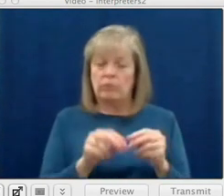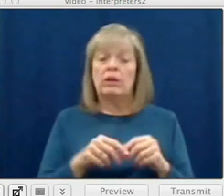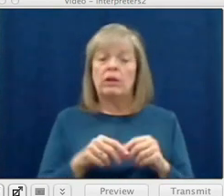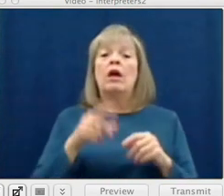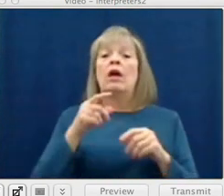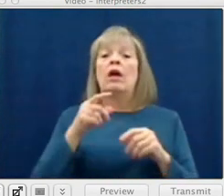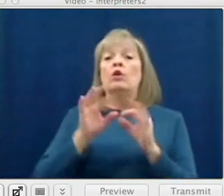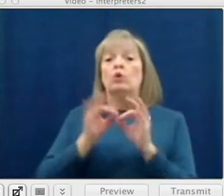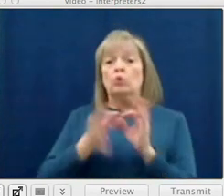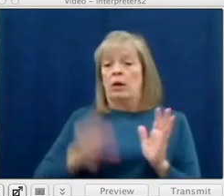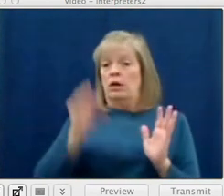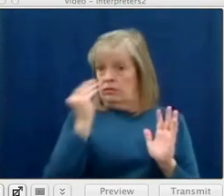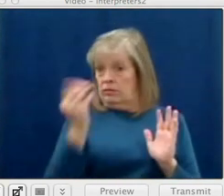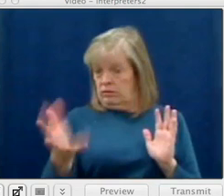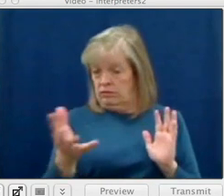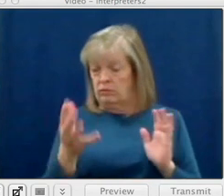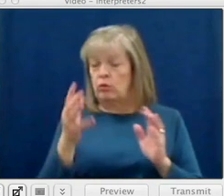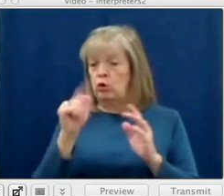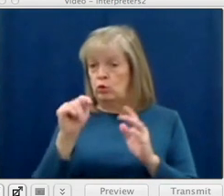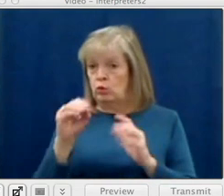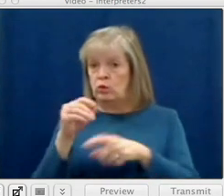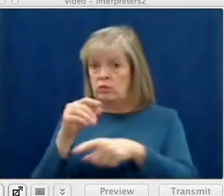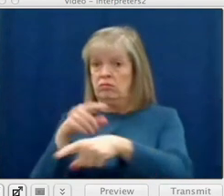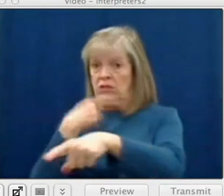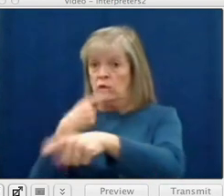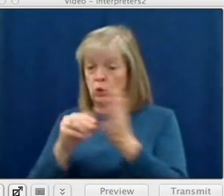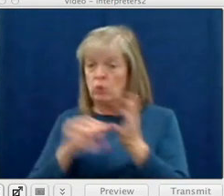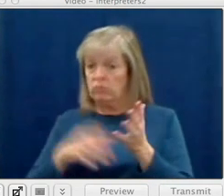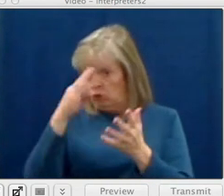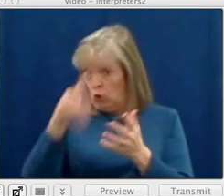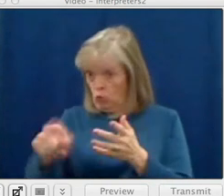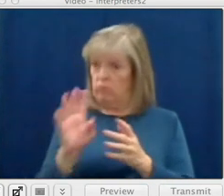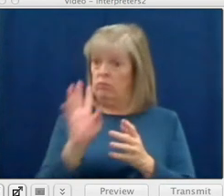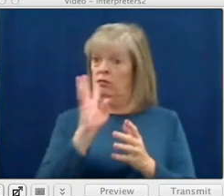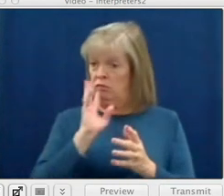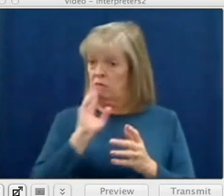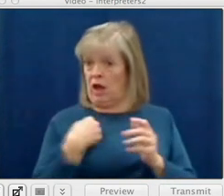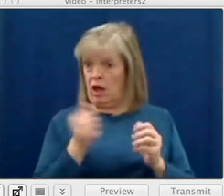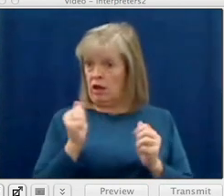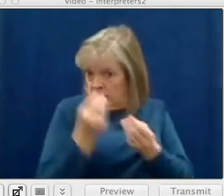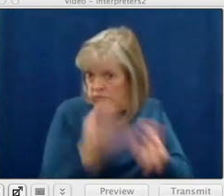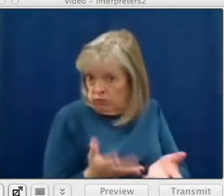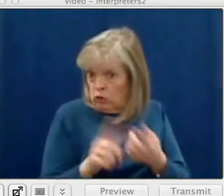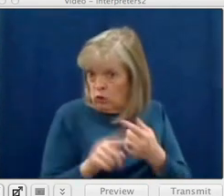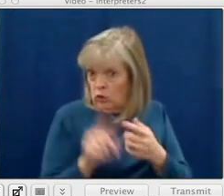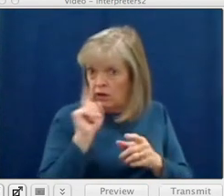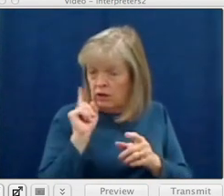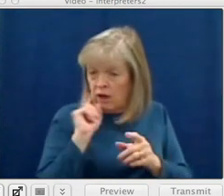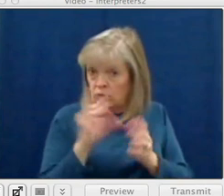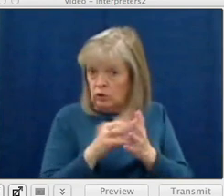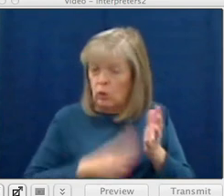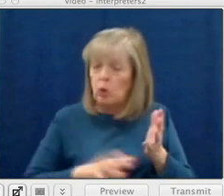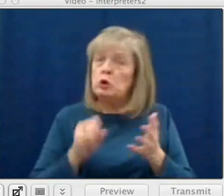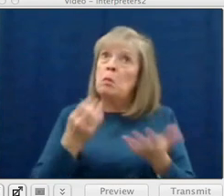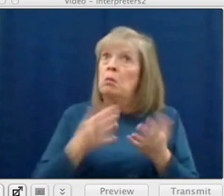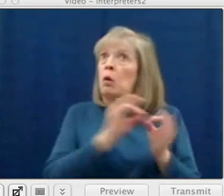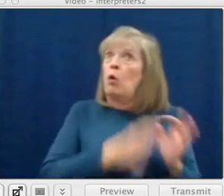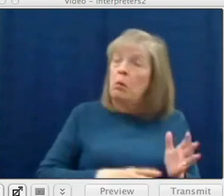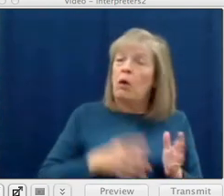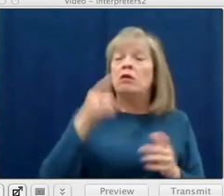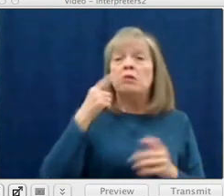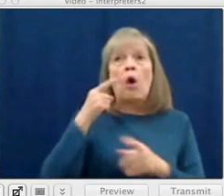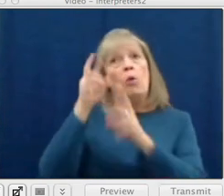his comment may be relayed to the deaf student. Right, so the interpreter is in essence respecting the consumer, making sure they